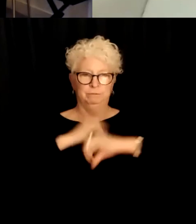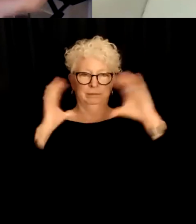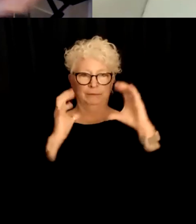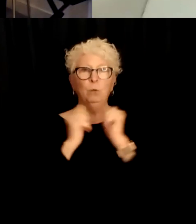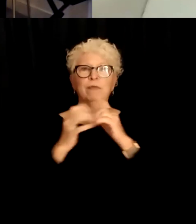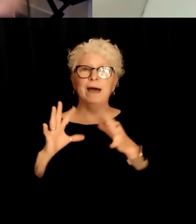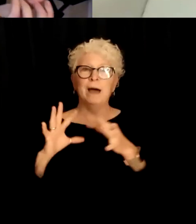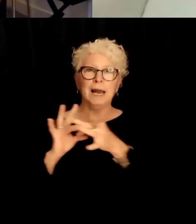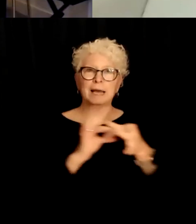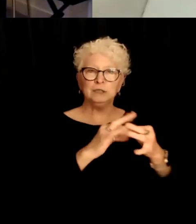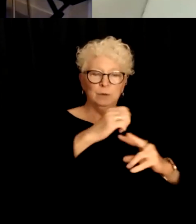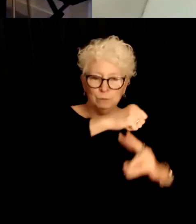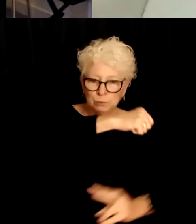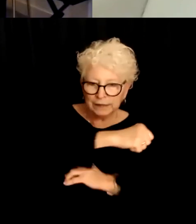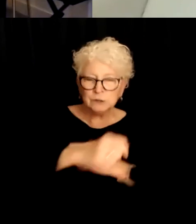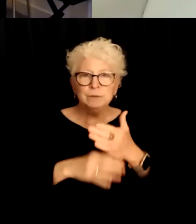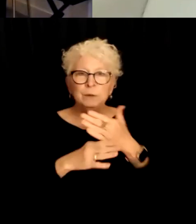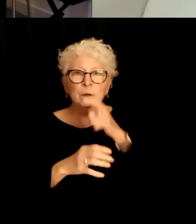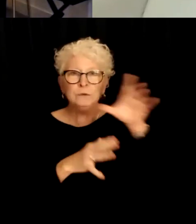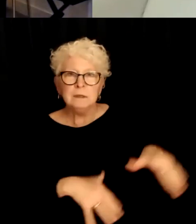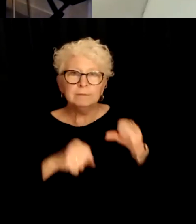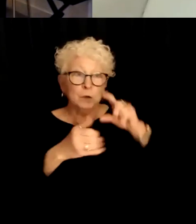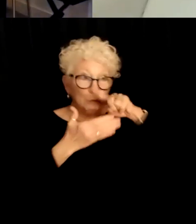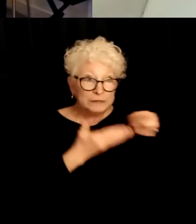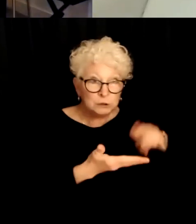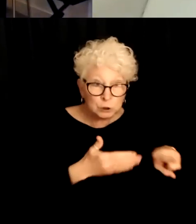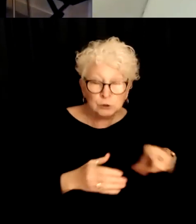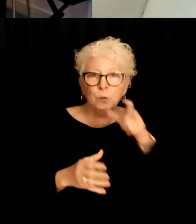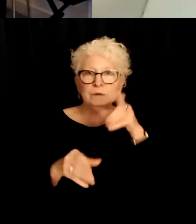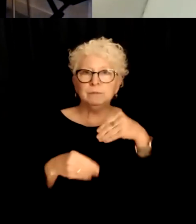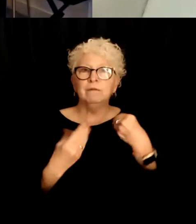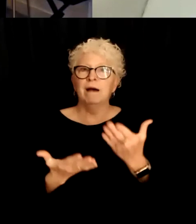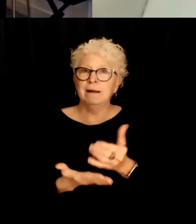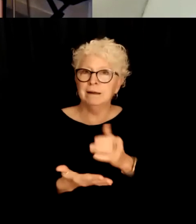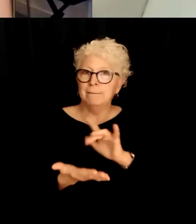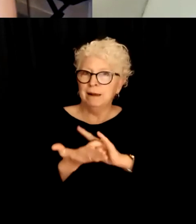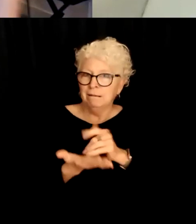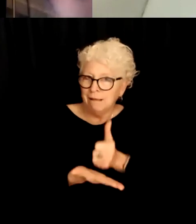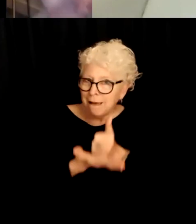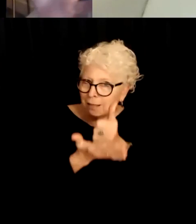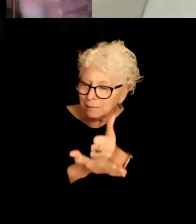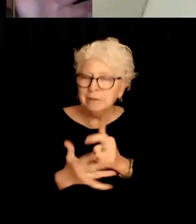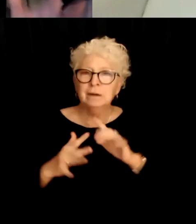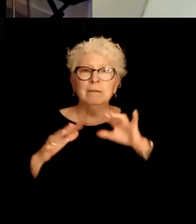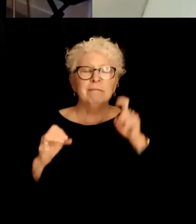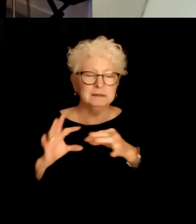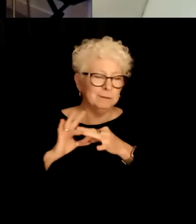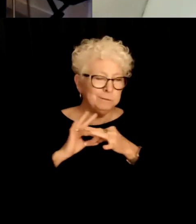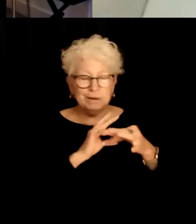bridges between researchers and clinicians and patients. So that's something that is very much on my mind. And I kind of want to I want to shatter everybody's